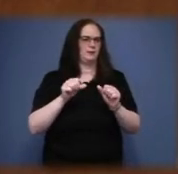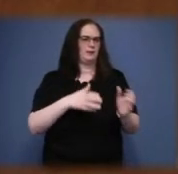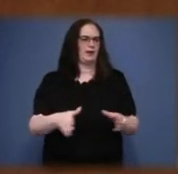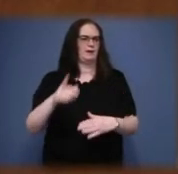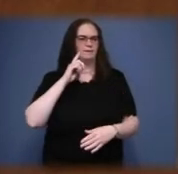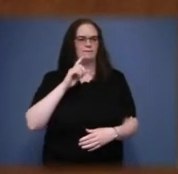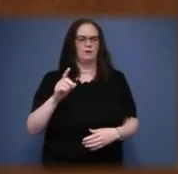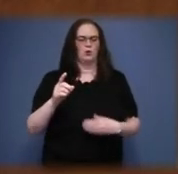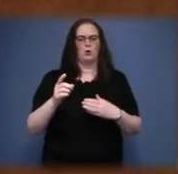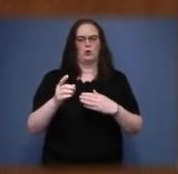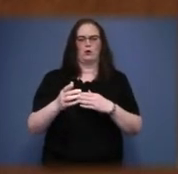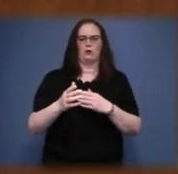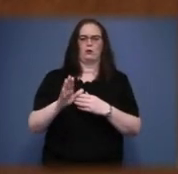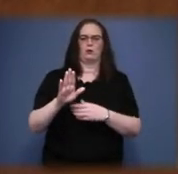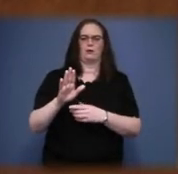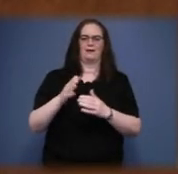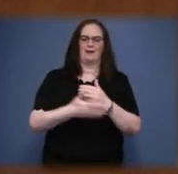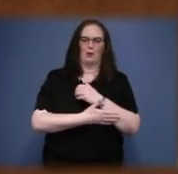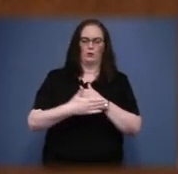County of Bucks operations.